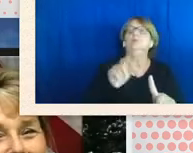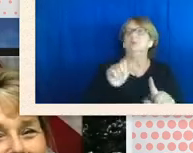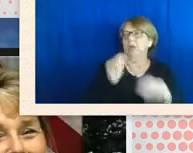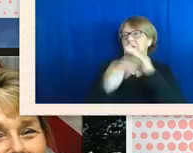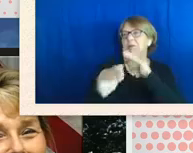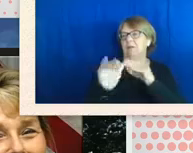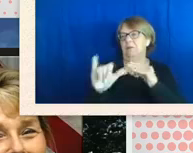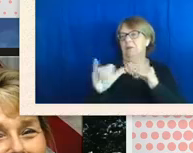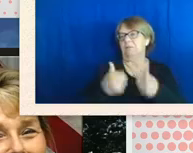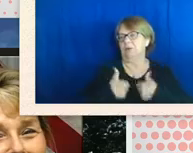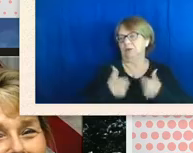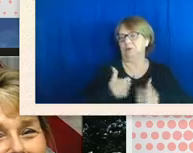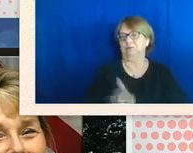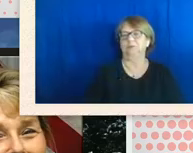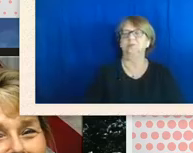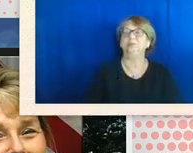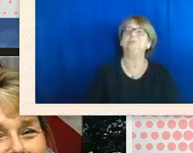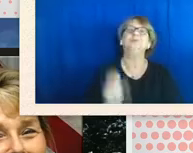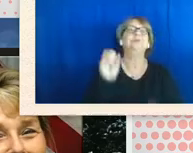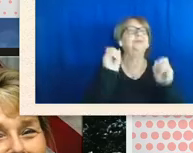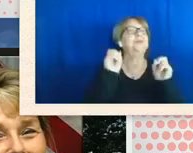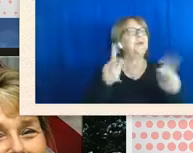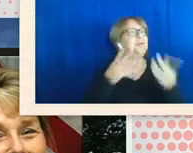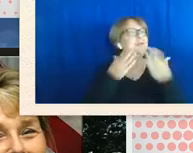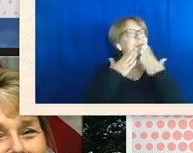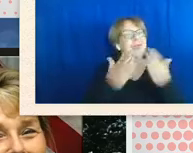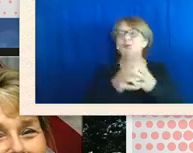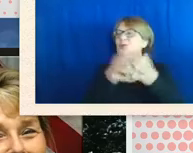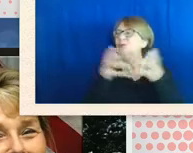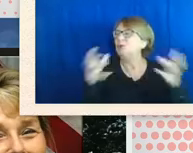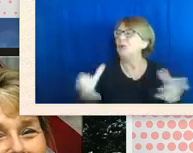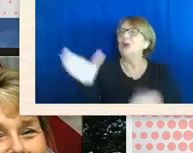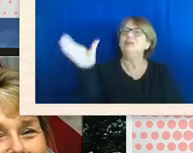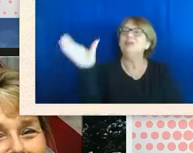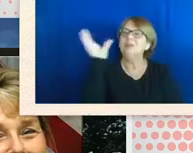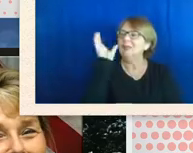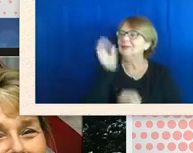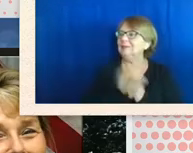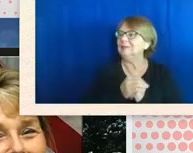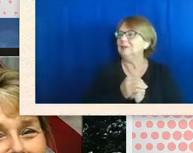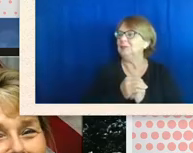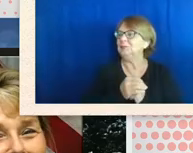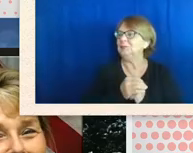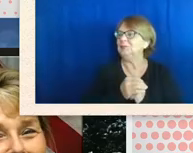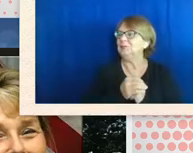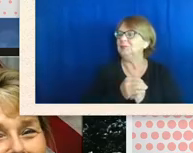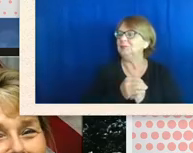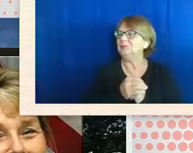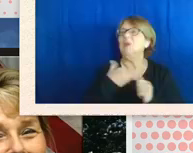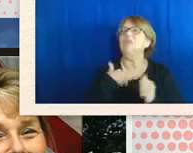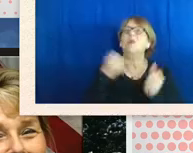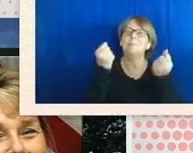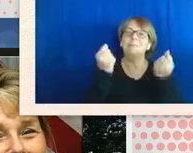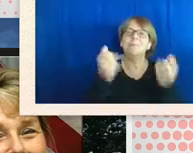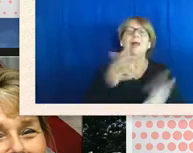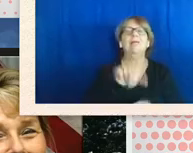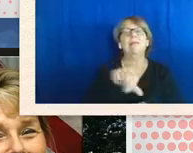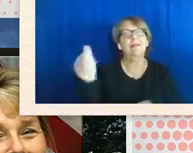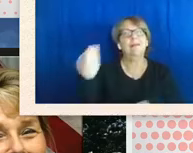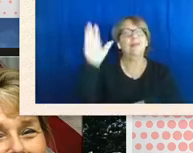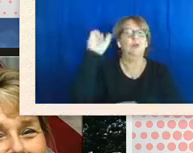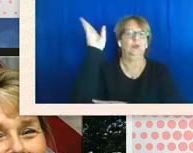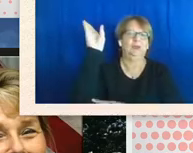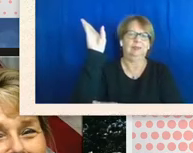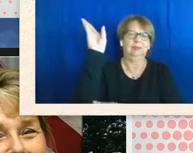Okay, well, thank you all so much for listening. We have, by the way, many other presentations at